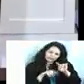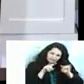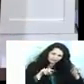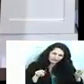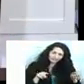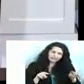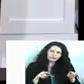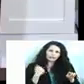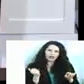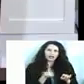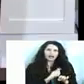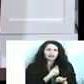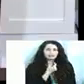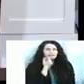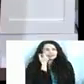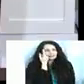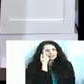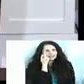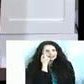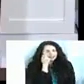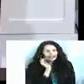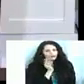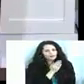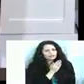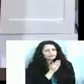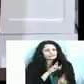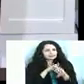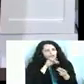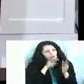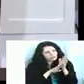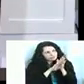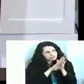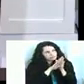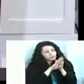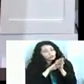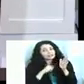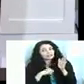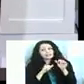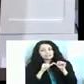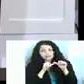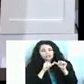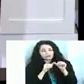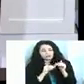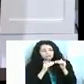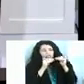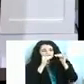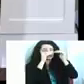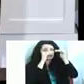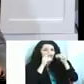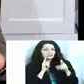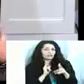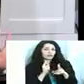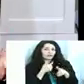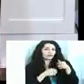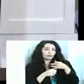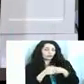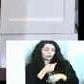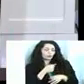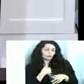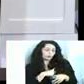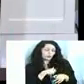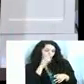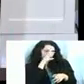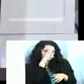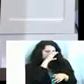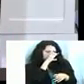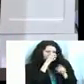our spiritual location is so that we might grow in that spirituality. And so we have been exploring what some of those